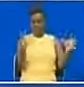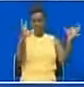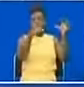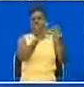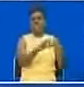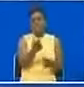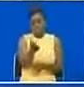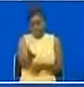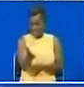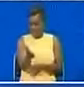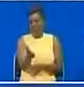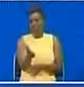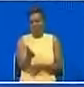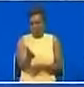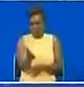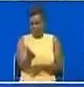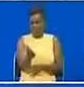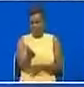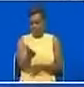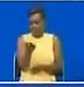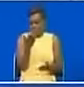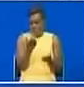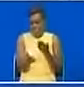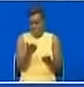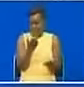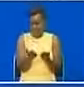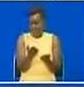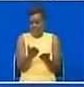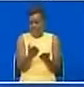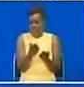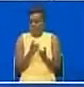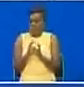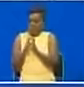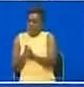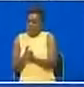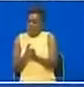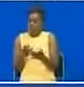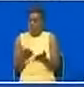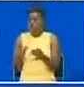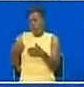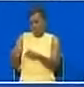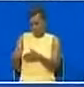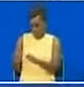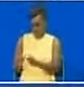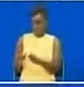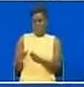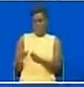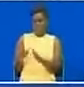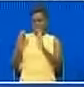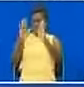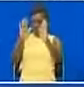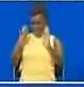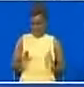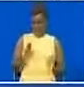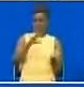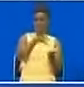in will get kind of consumed or will lose the significant